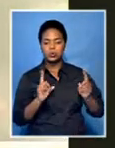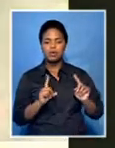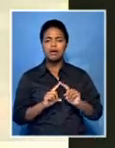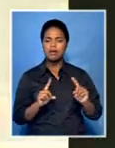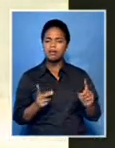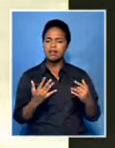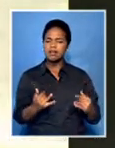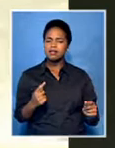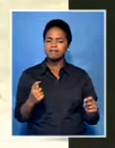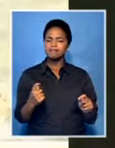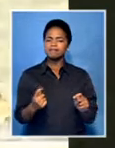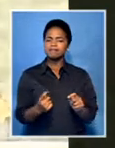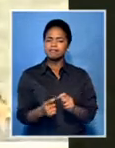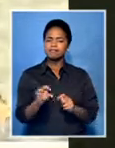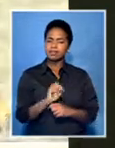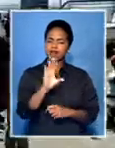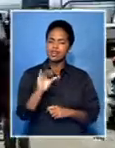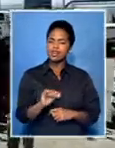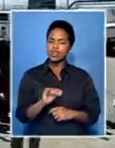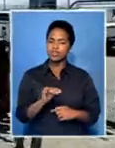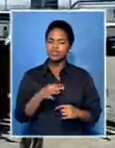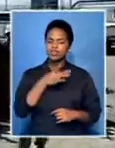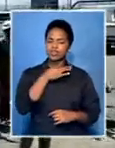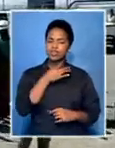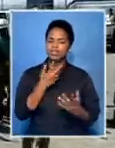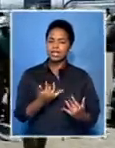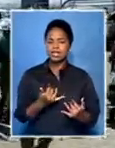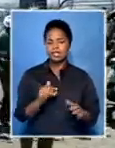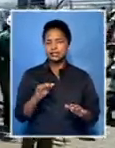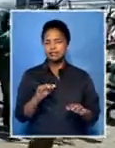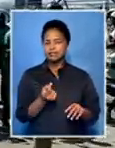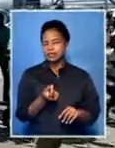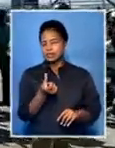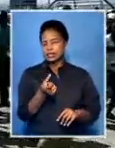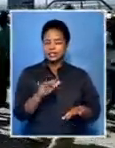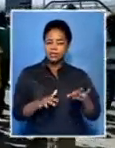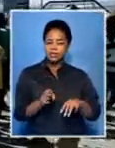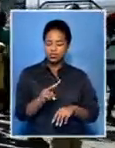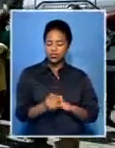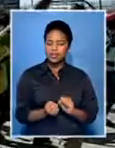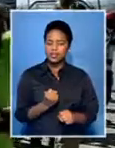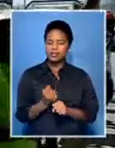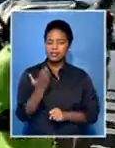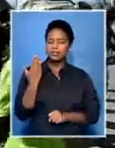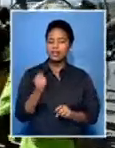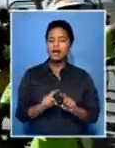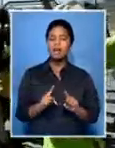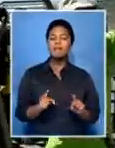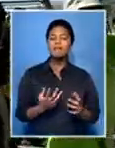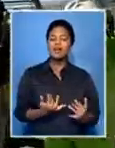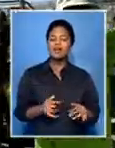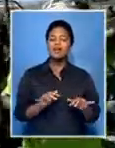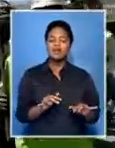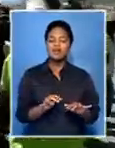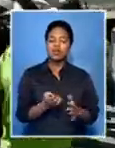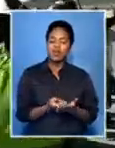political risk has shifted, and although the risks of today at face value look similar to 20 years ago, today's upheaval has more to do